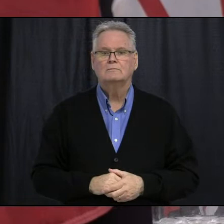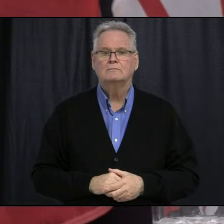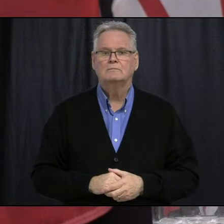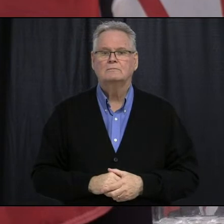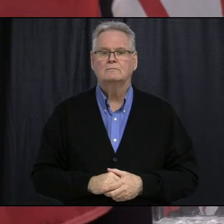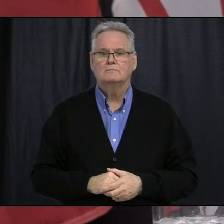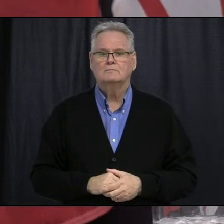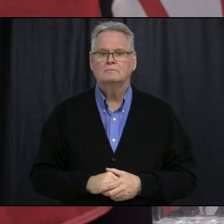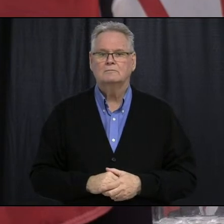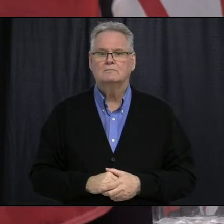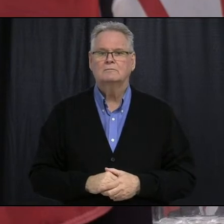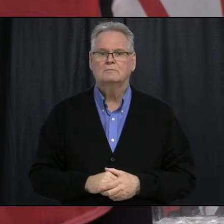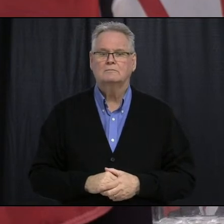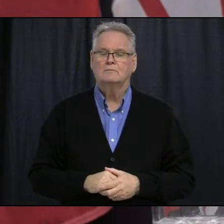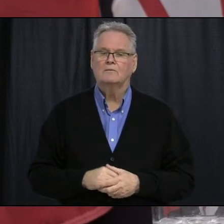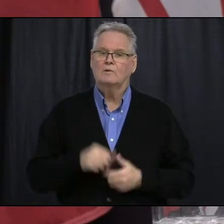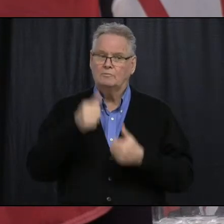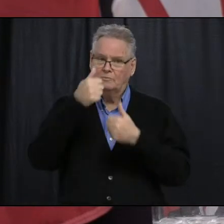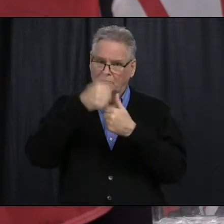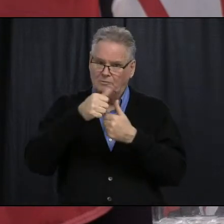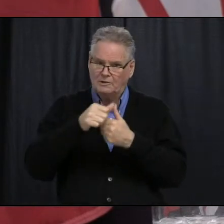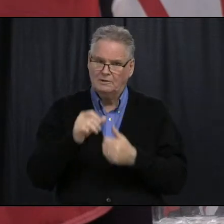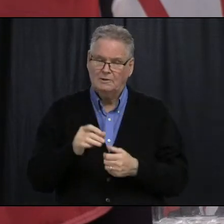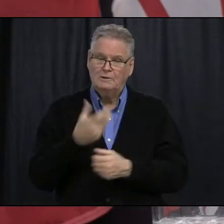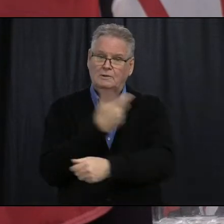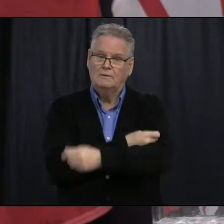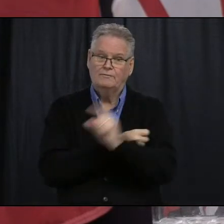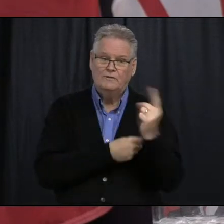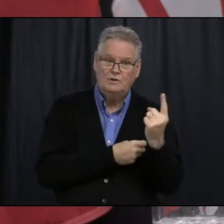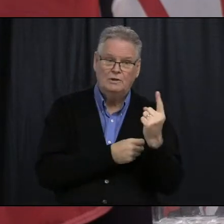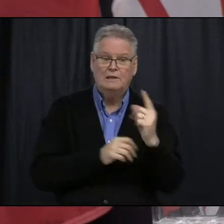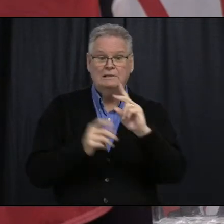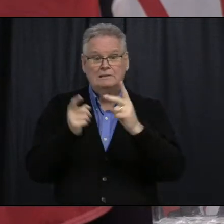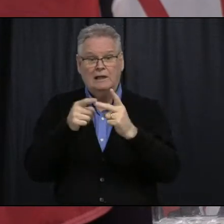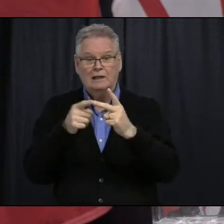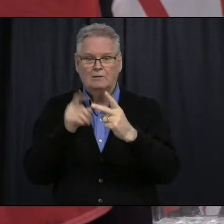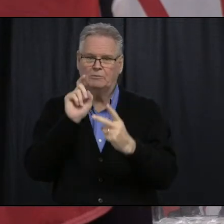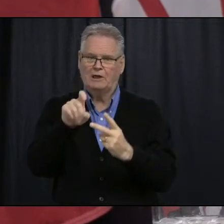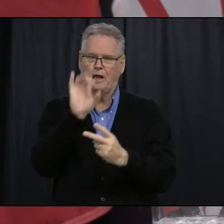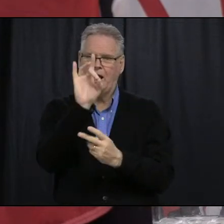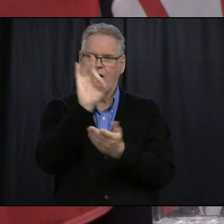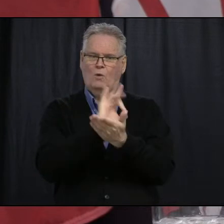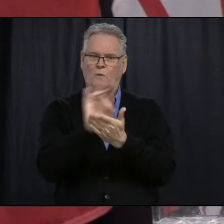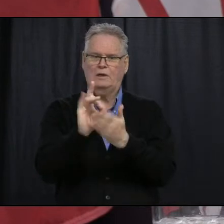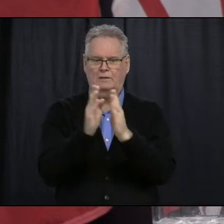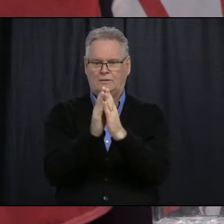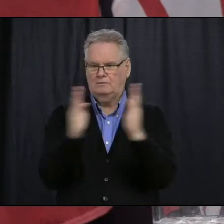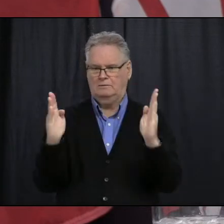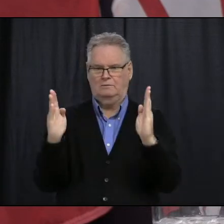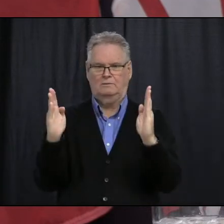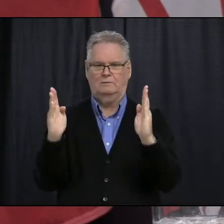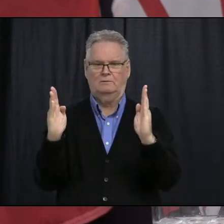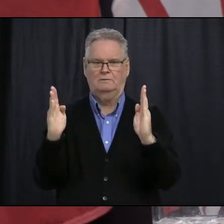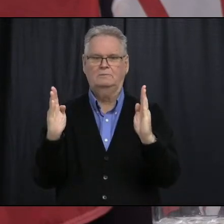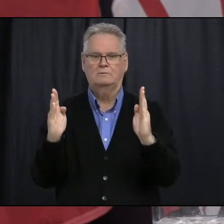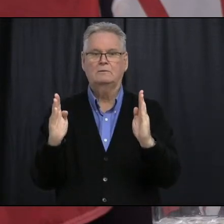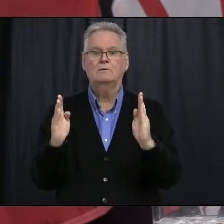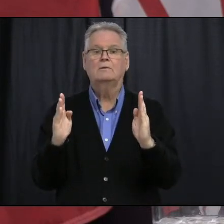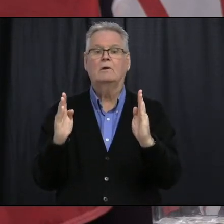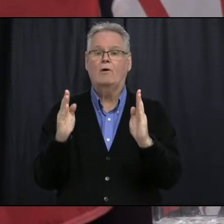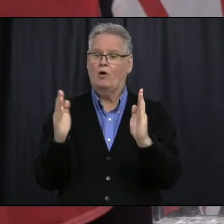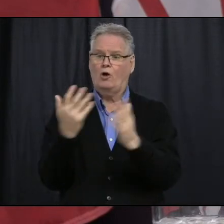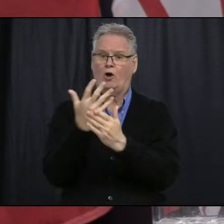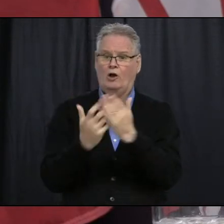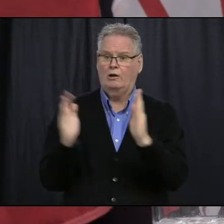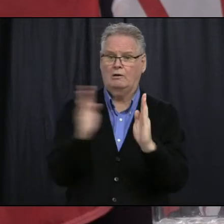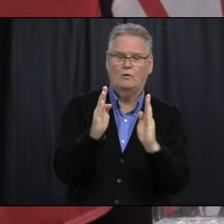safest way of administering the second dose to get the best protection. As an aside, our website will be updated